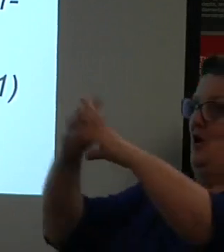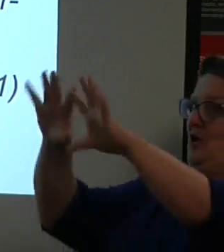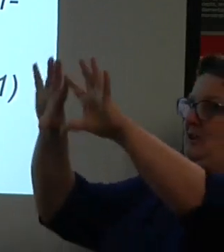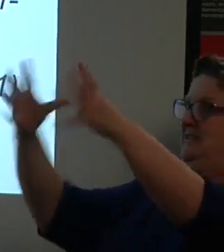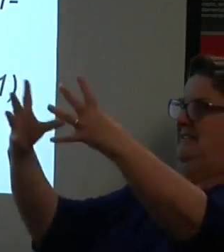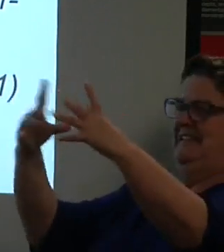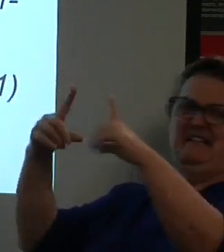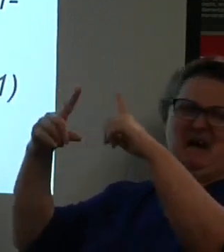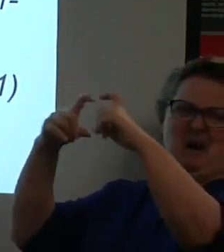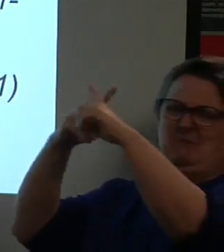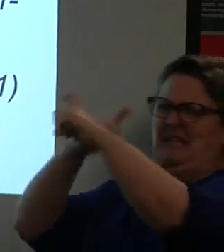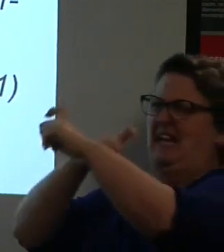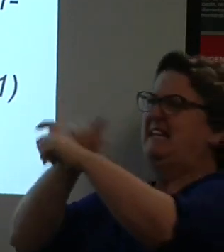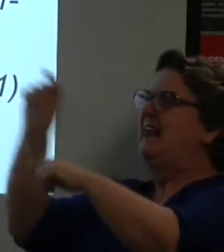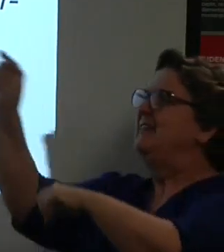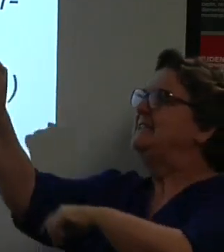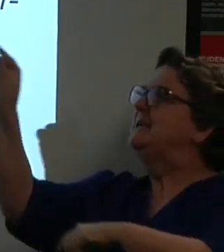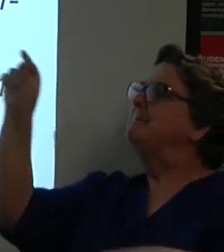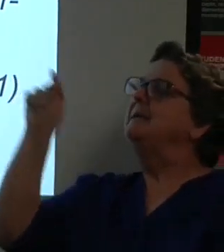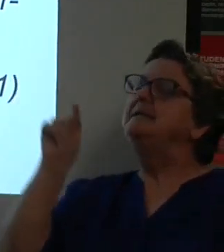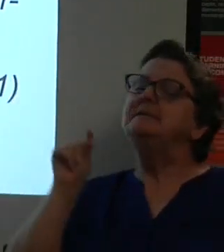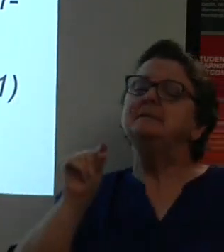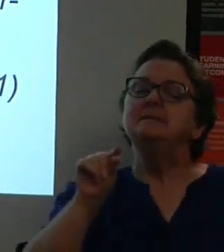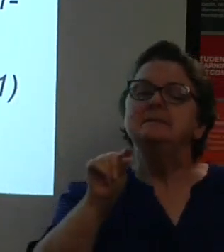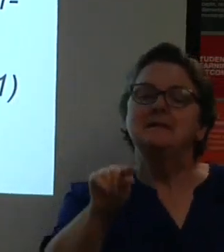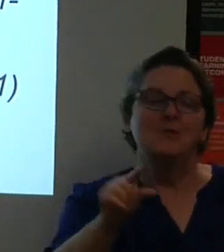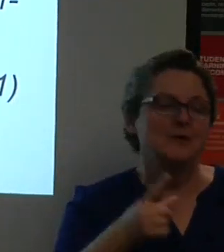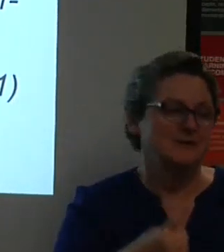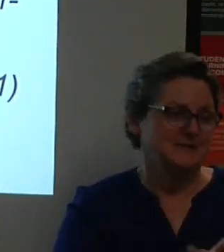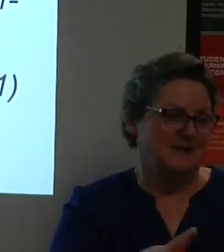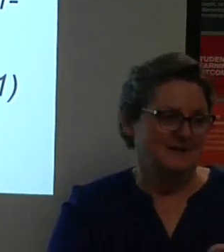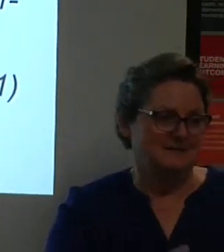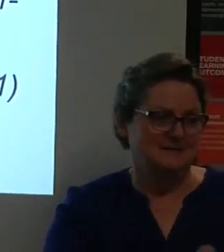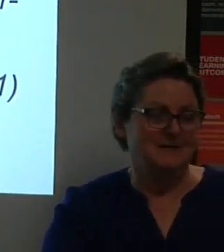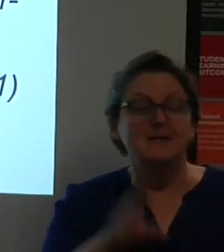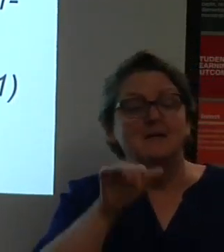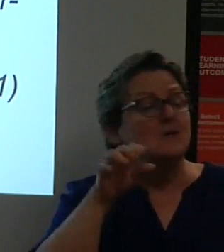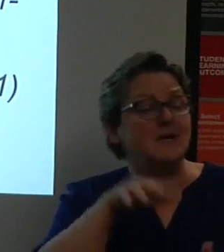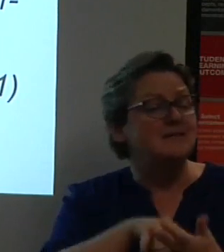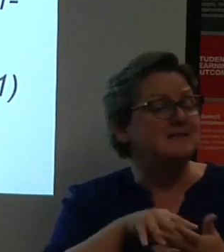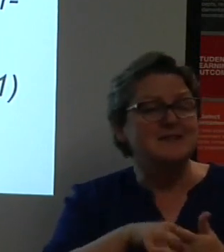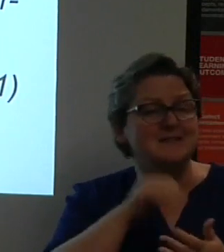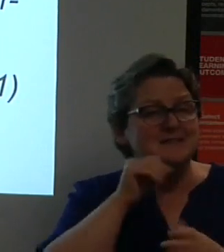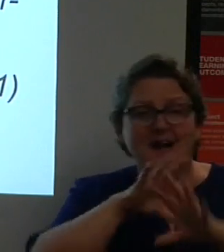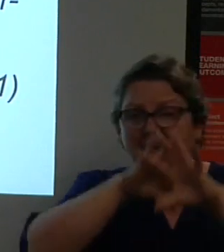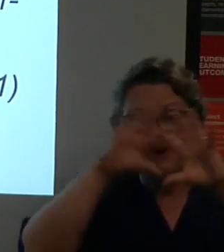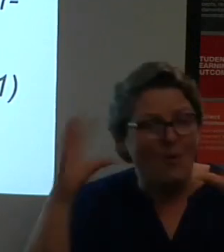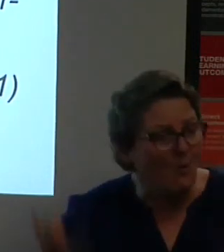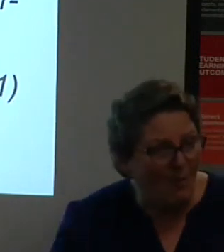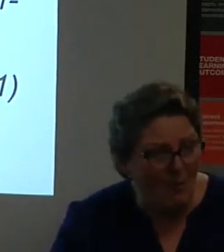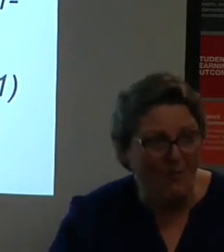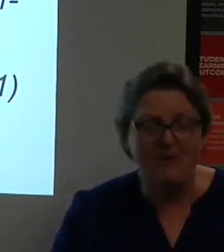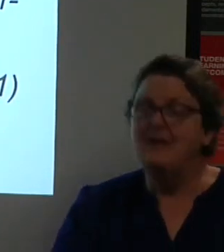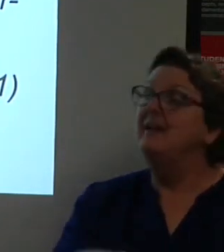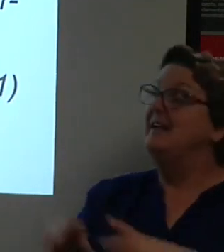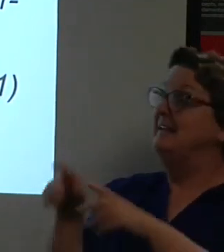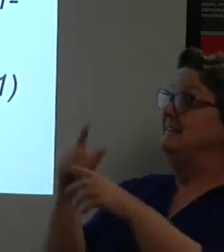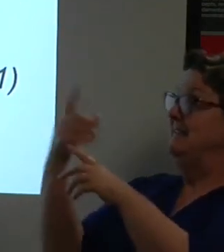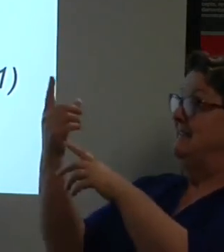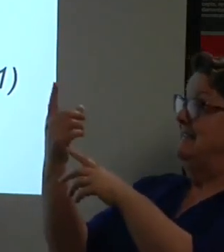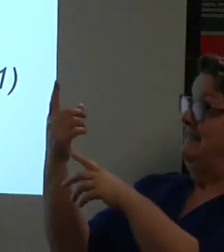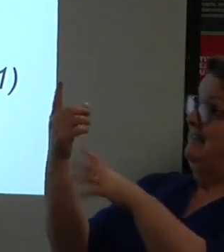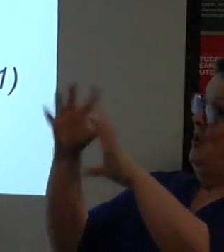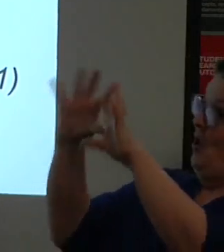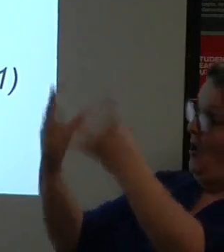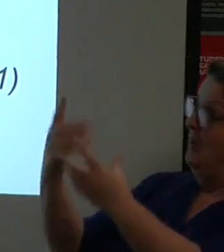complicated, and this is a tiny piece of it, right? So one of the things we're going to keep talking about is that case studies are not everything. It's a piece of something.